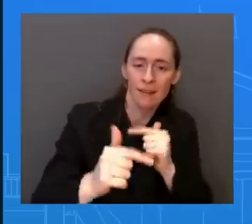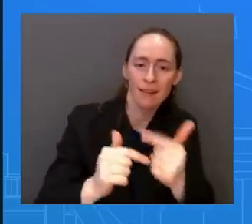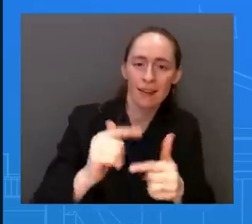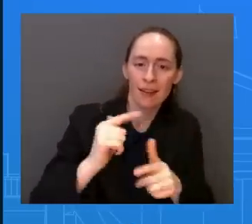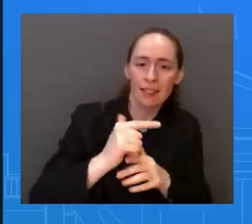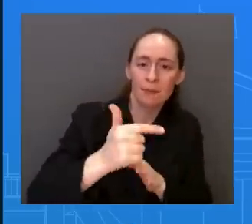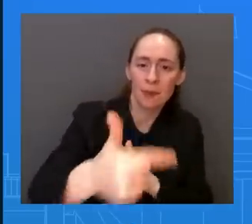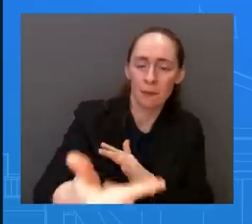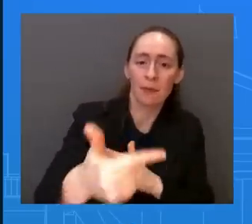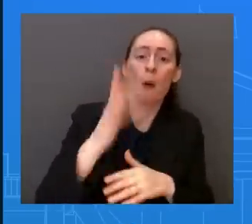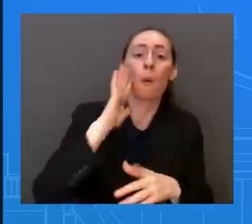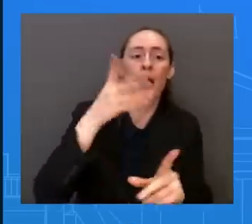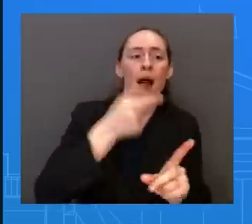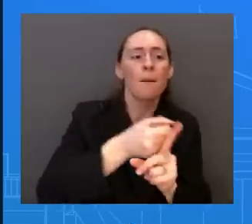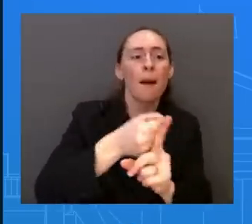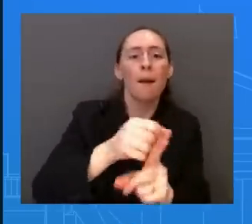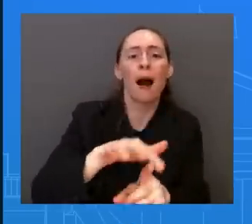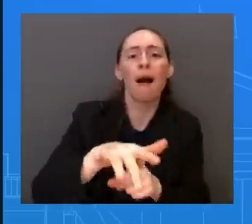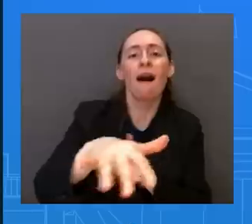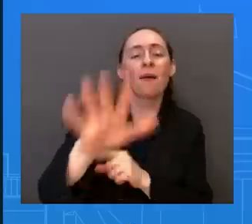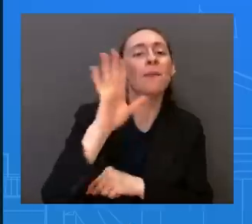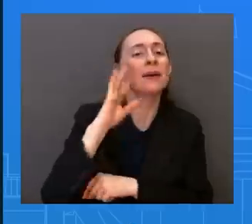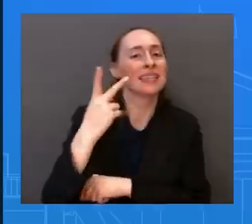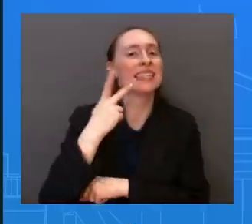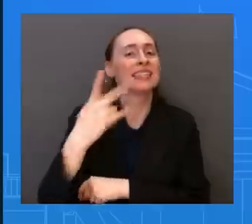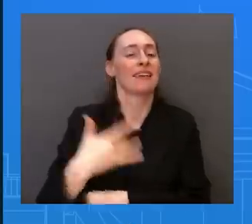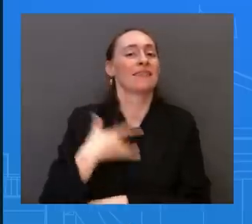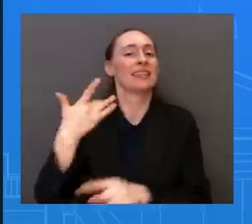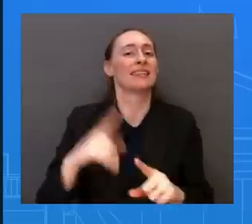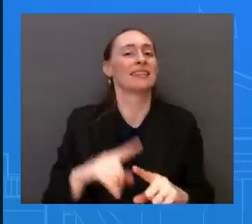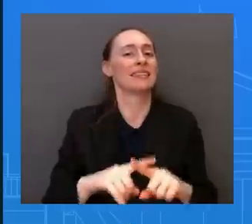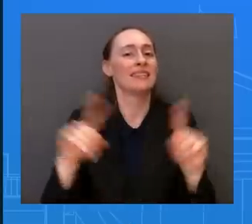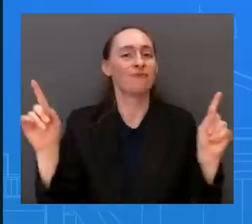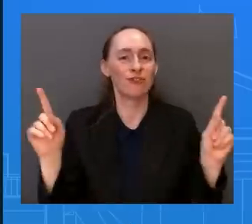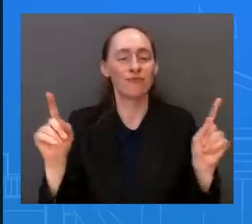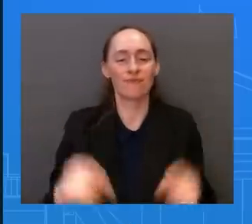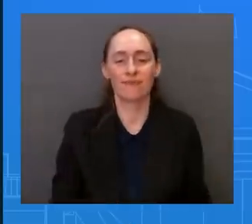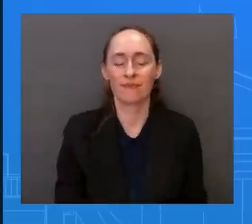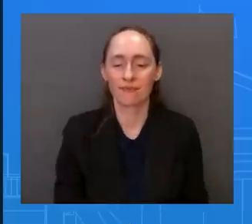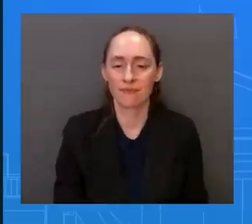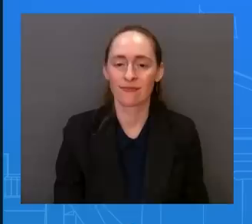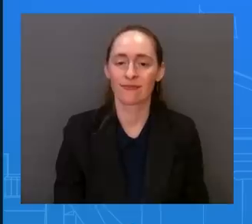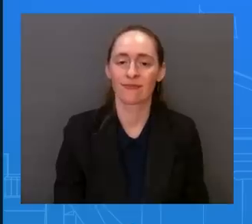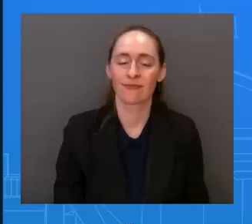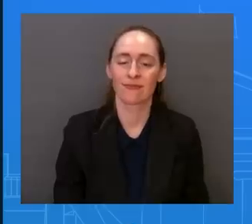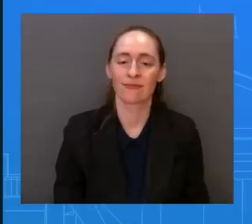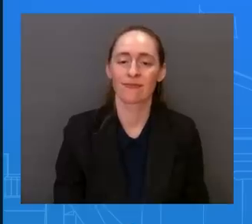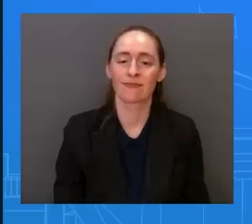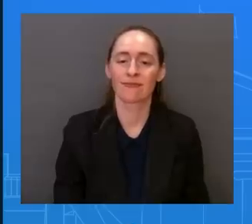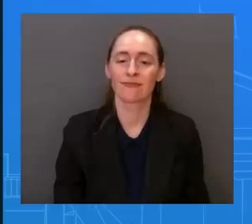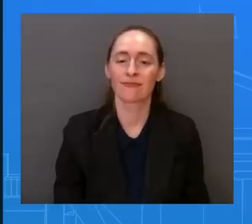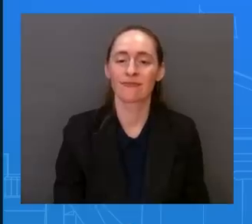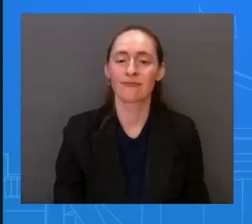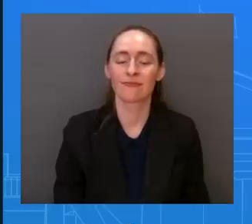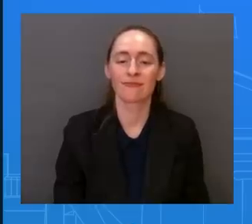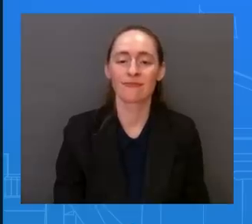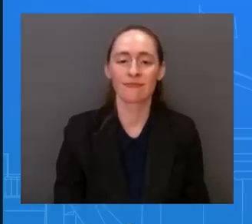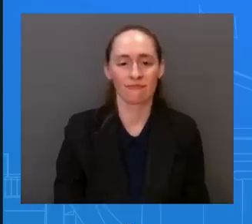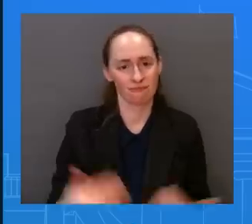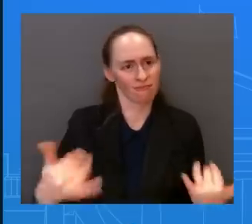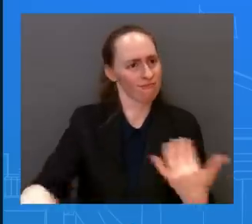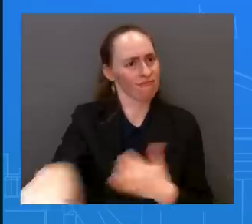American people where they are, but also to try to tell a story about where we are going, where we can go together.